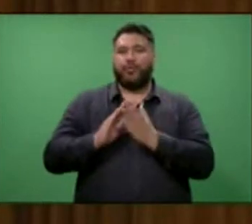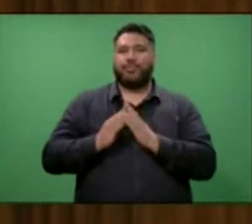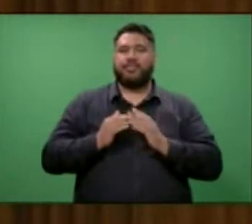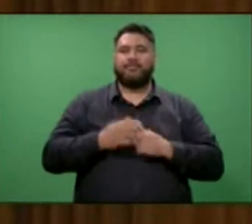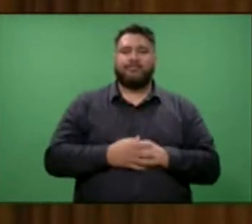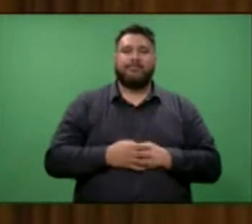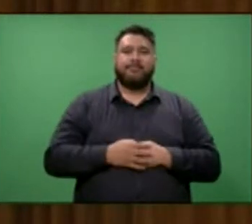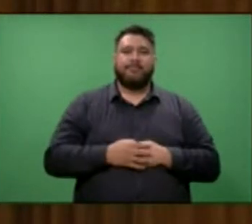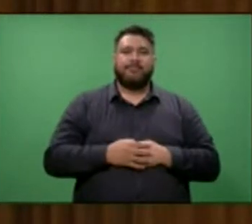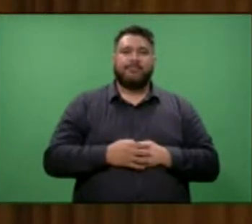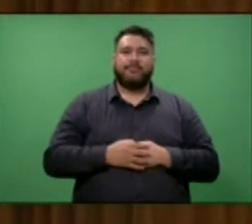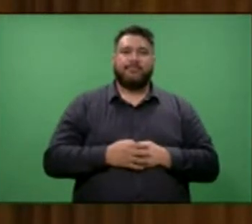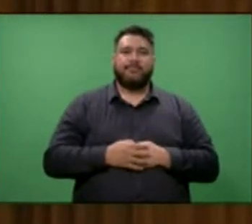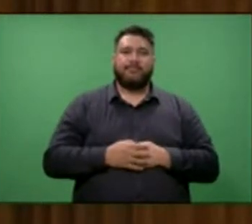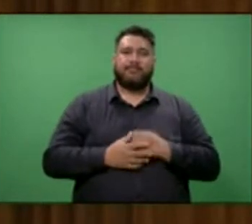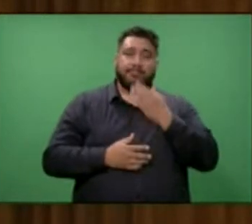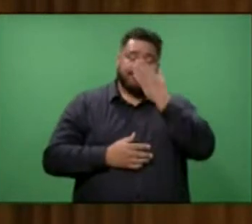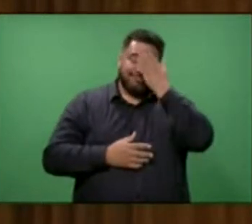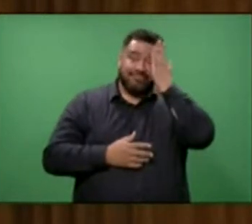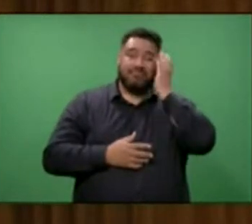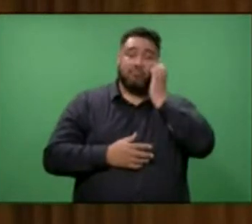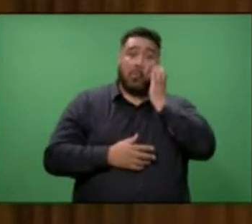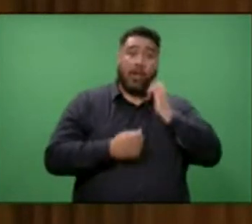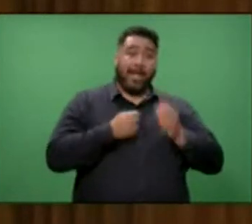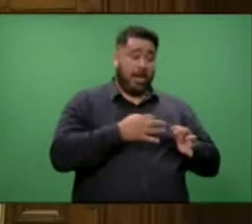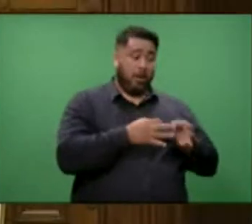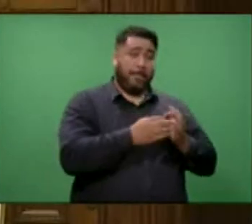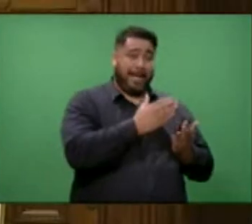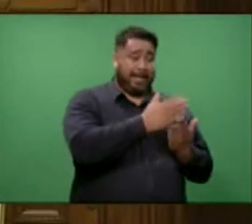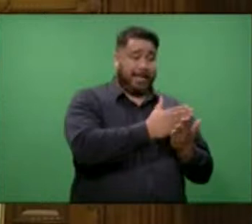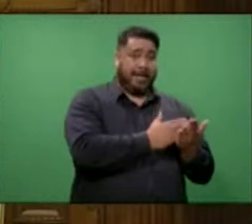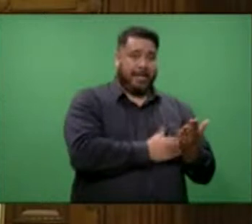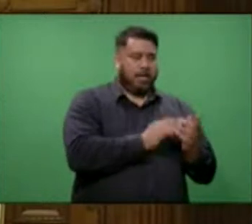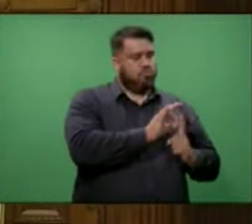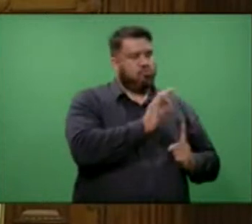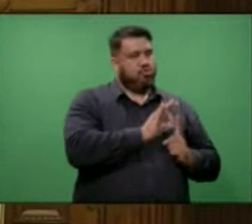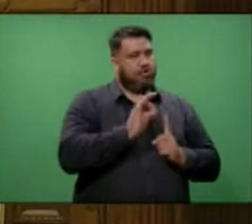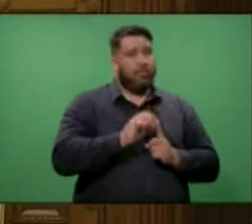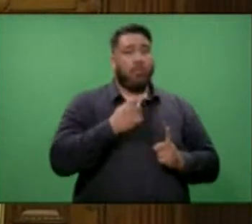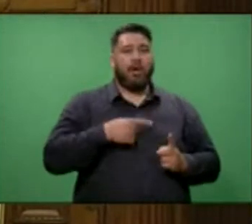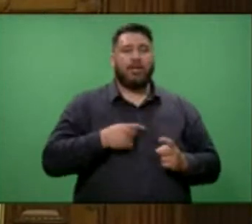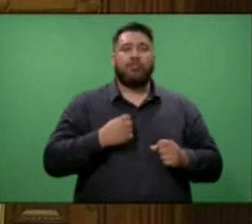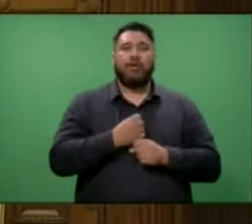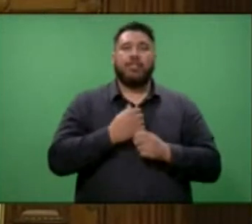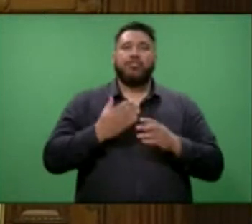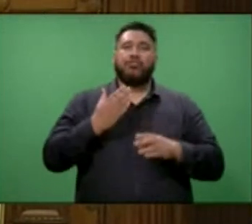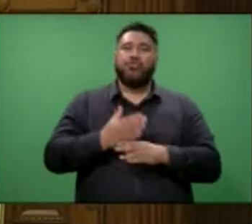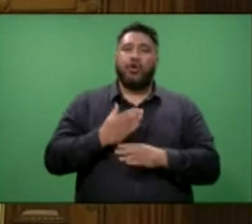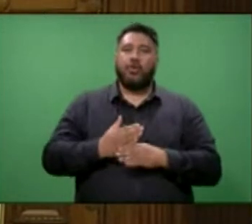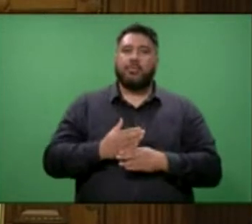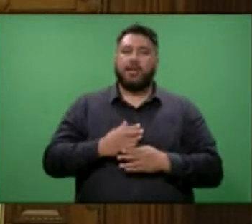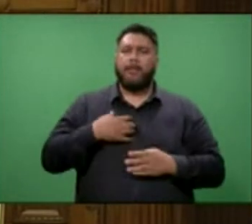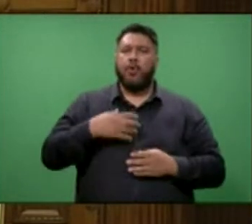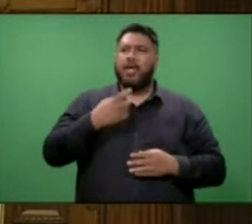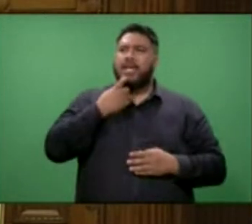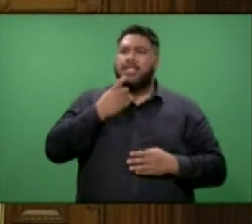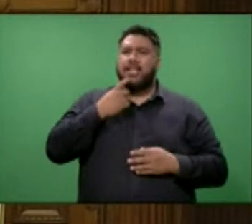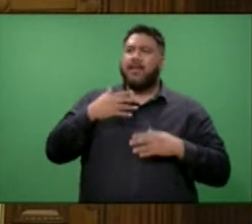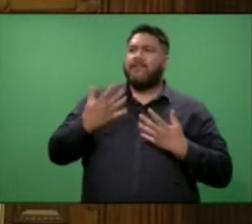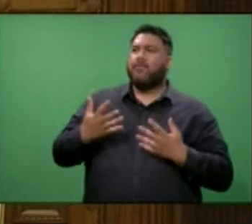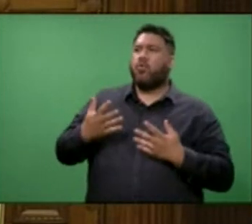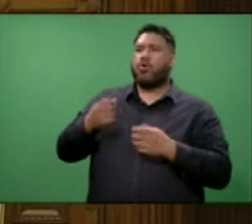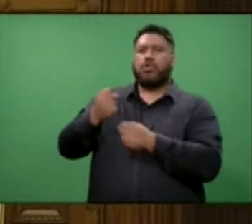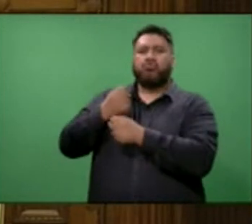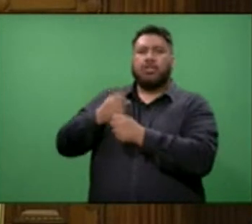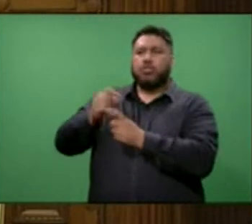Improving our planning system is also a priority. It will create jobs by making it easier to deliver construction projects